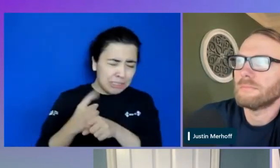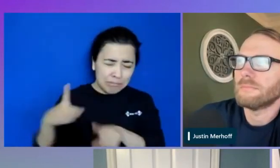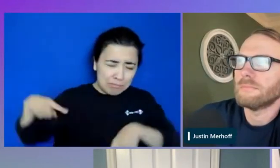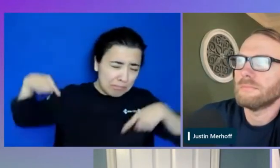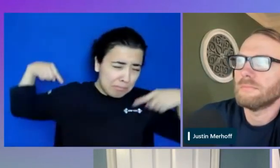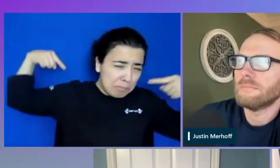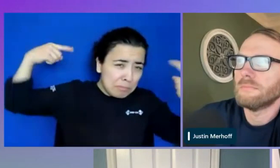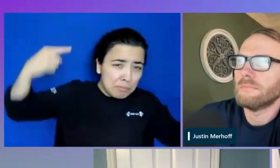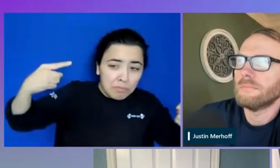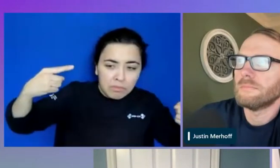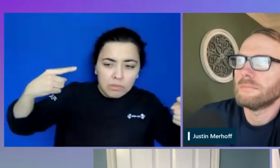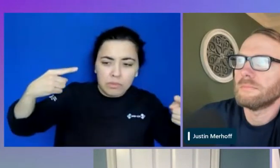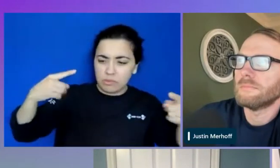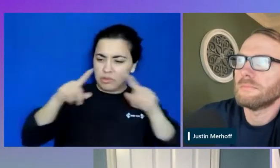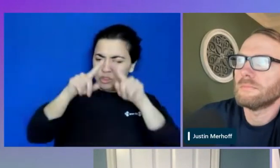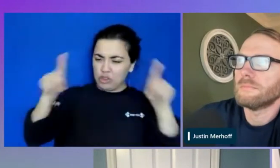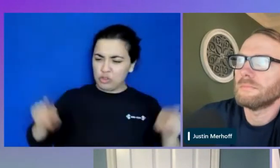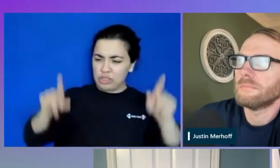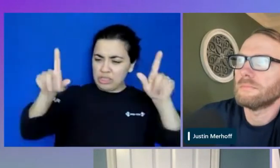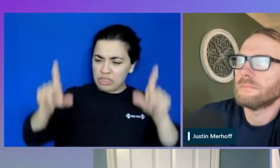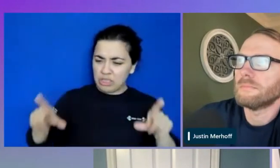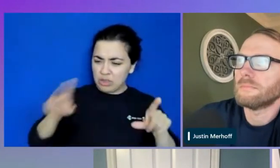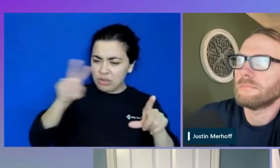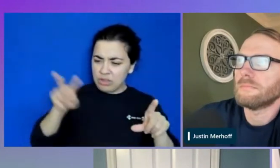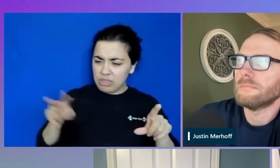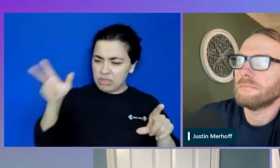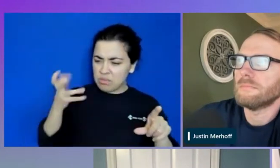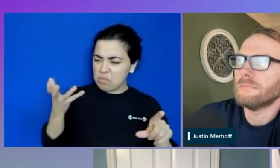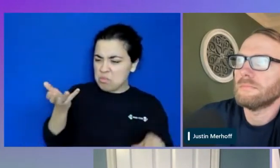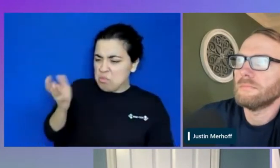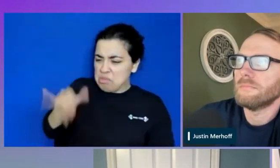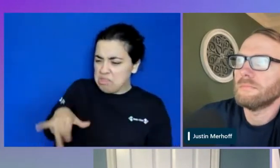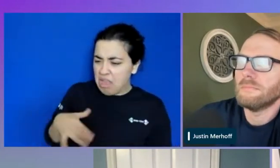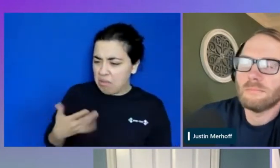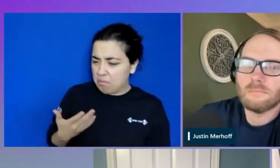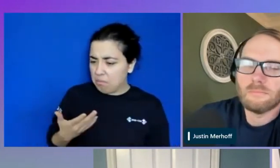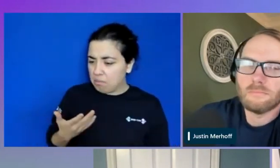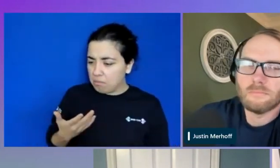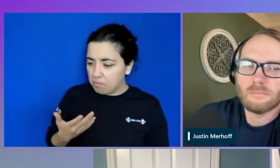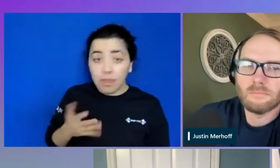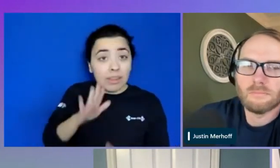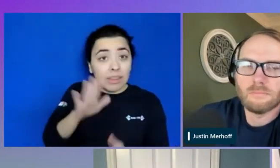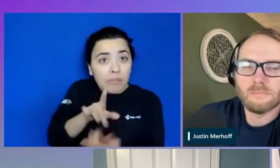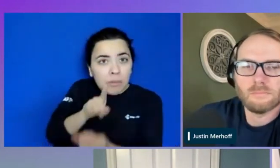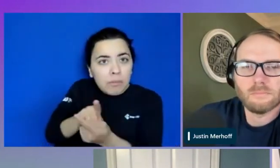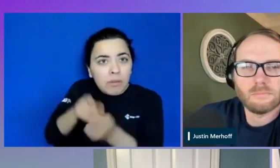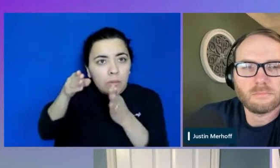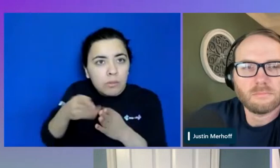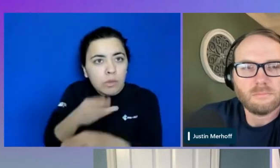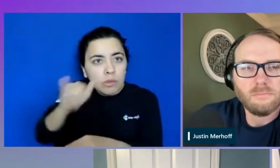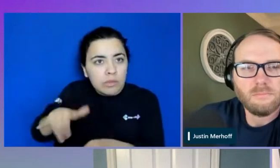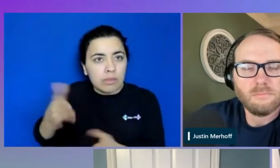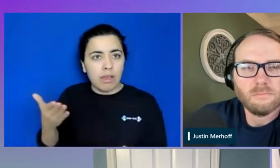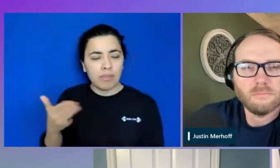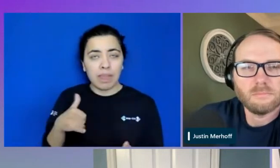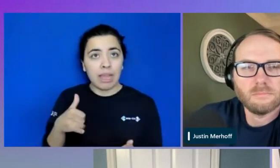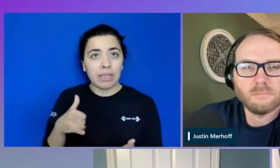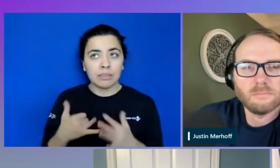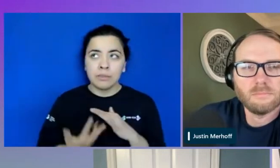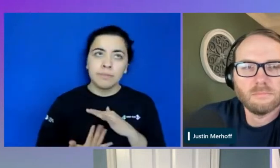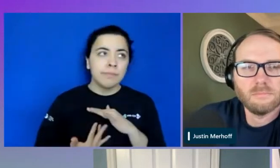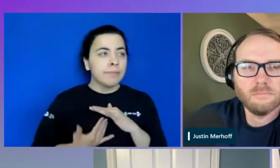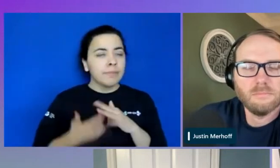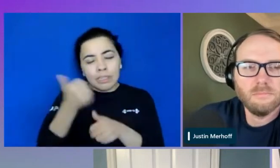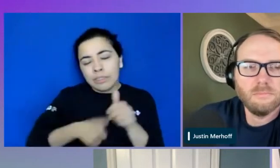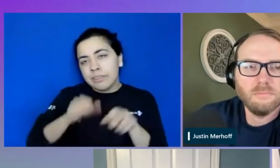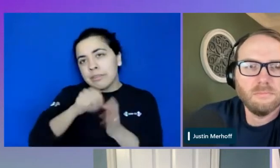heard of a screen reader before, had never met a screen reader user, which is irritating, having to start every semester